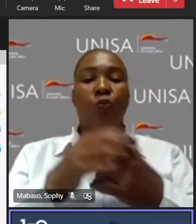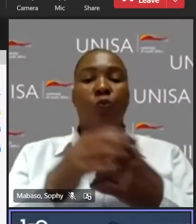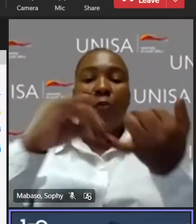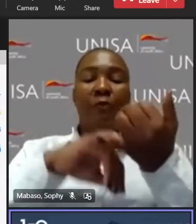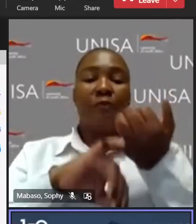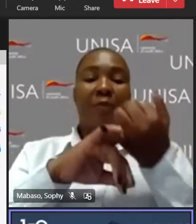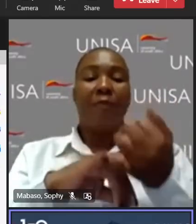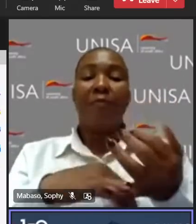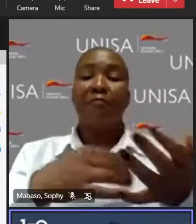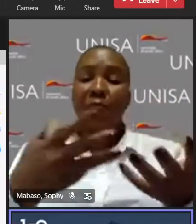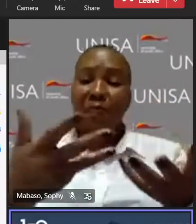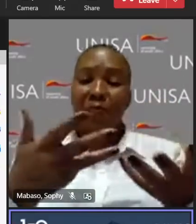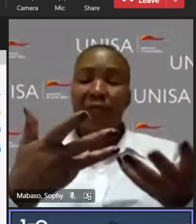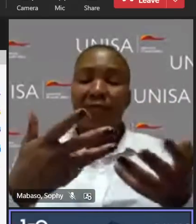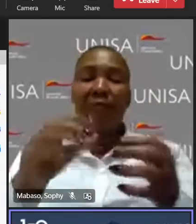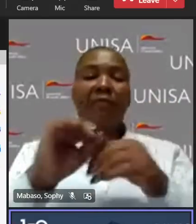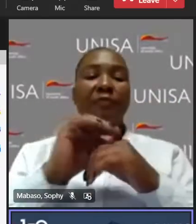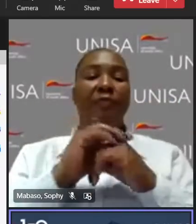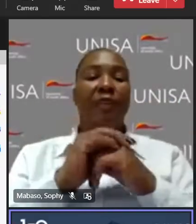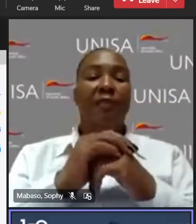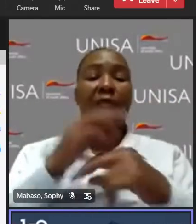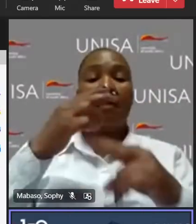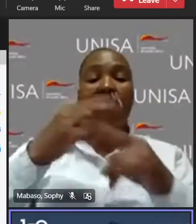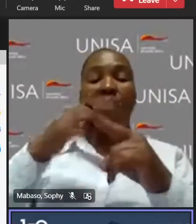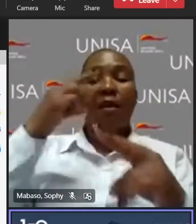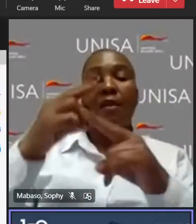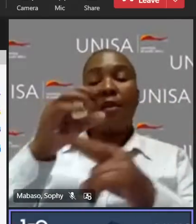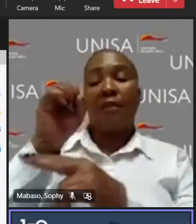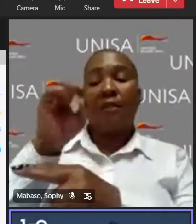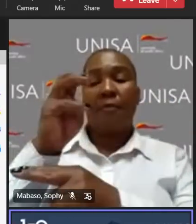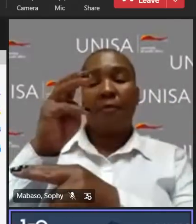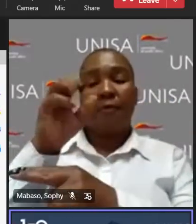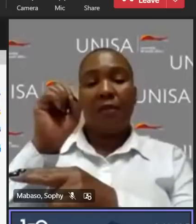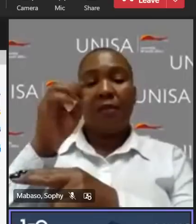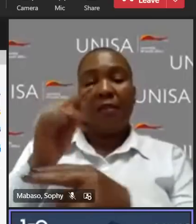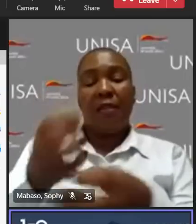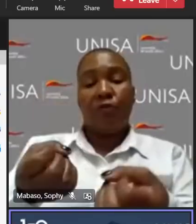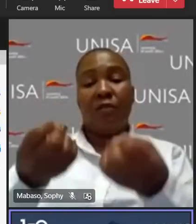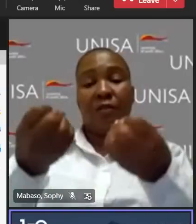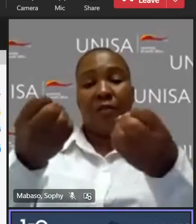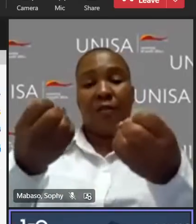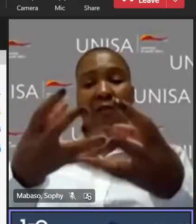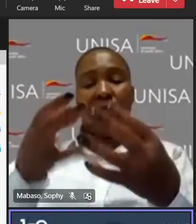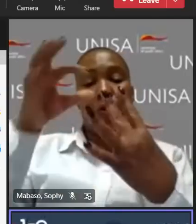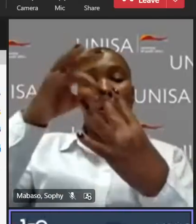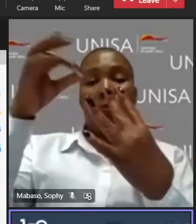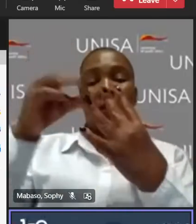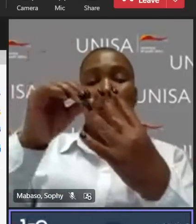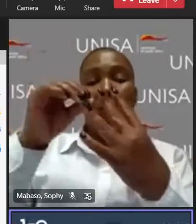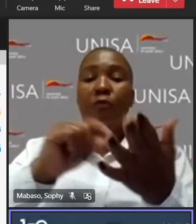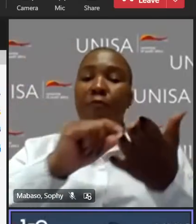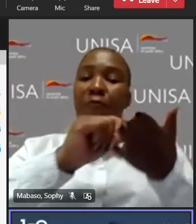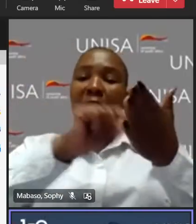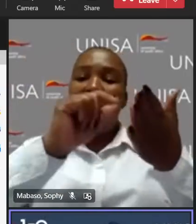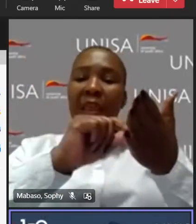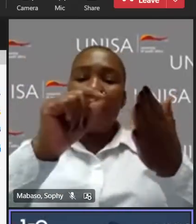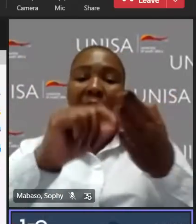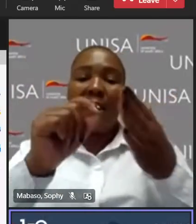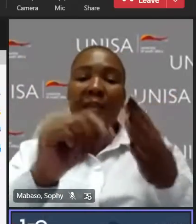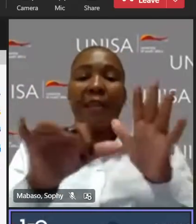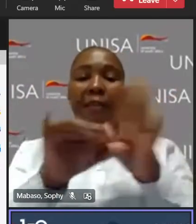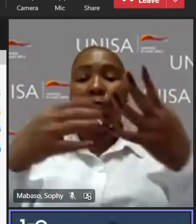If she was in a final semester, it would give you the option to complete the relevant form and to then